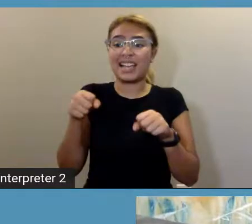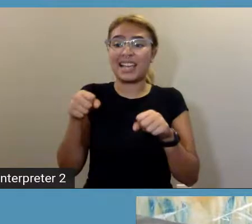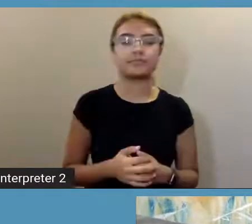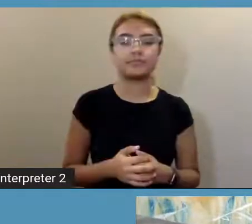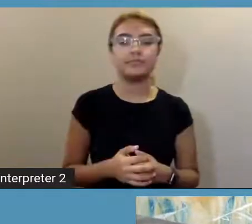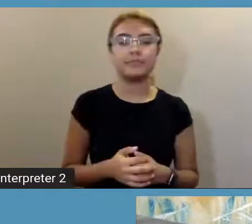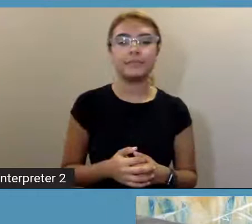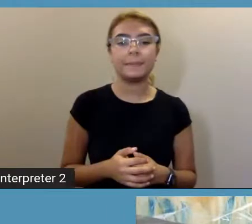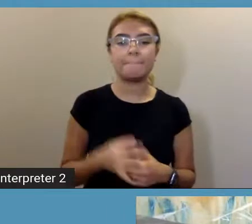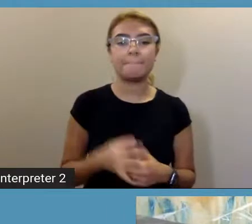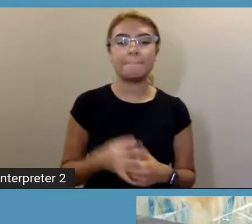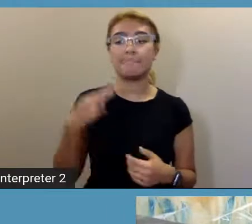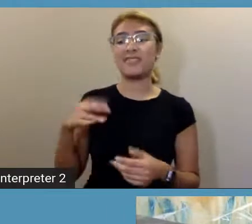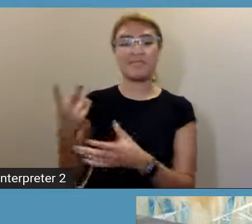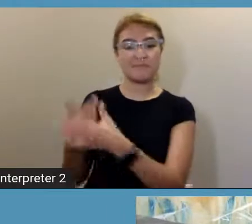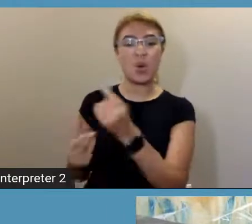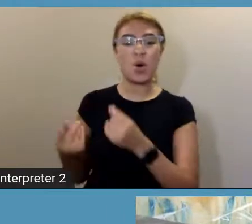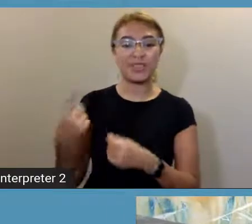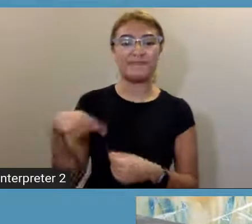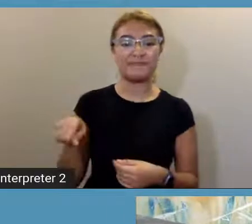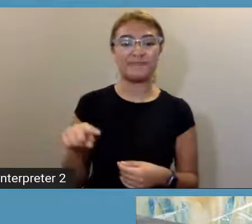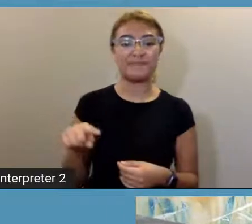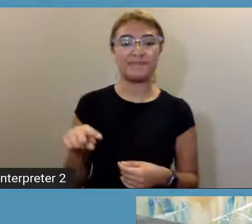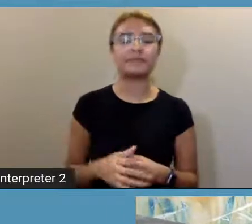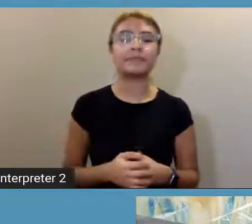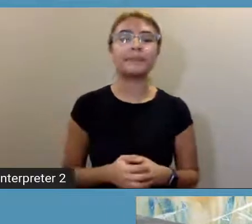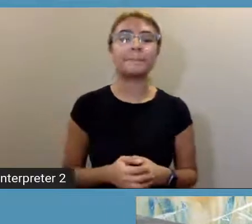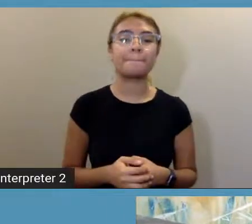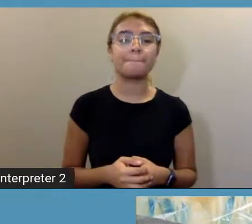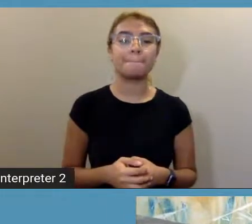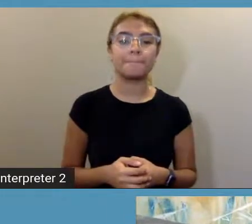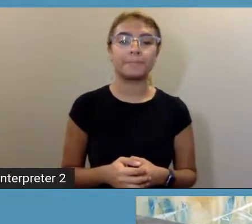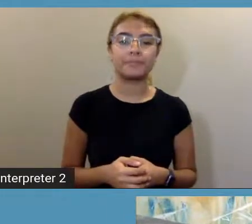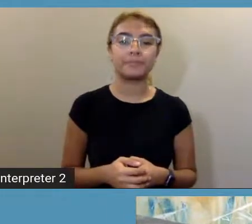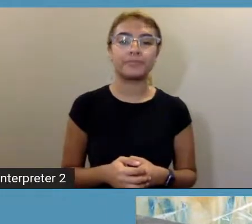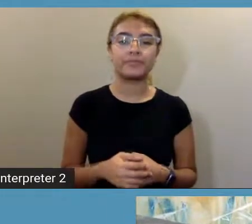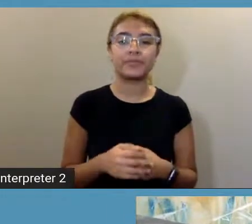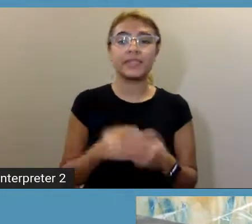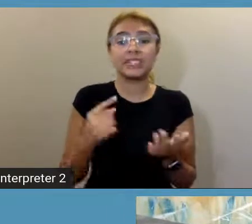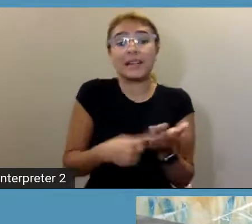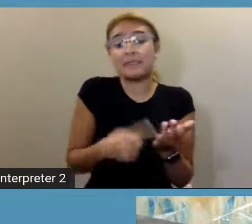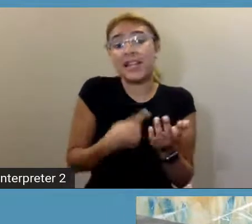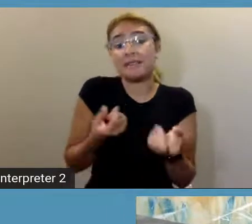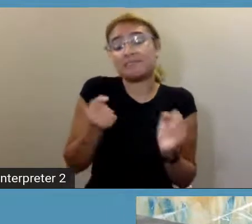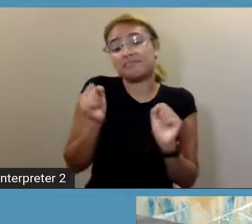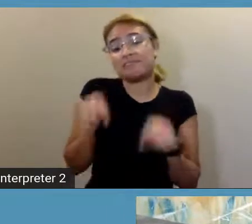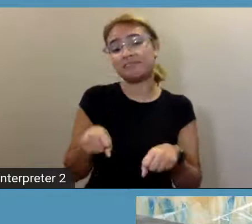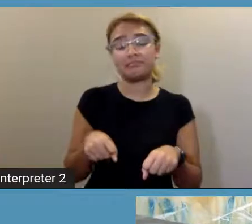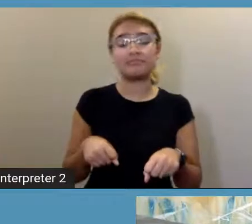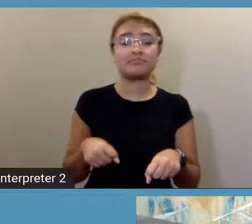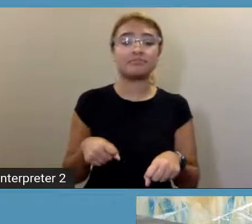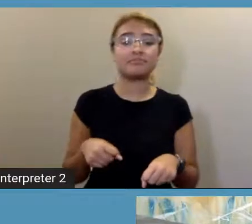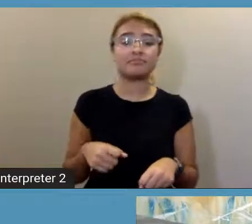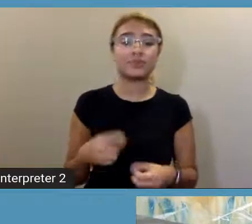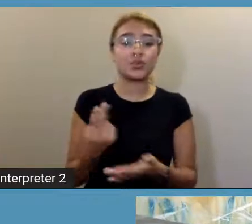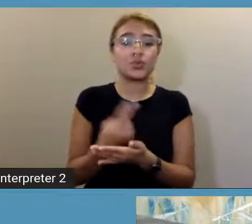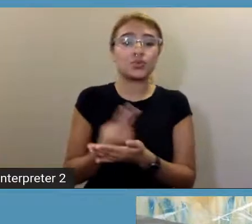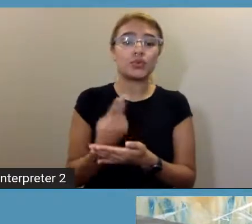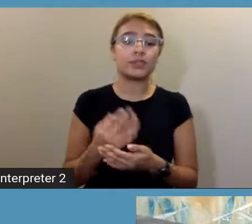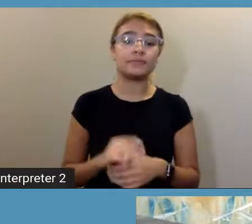2D design, depending on how rushed I am, I will generally get a designer to help me with that. And if